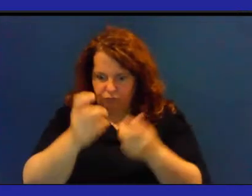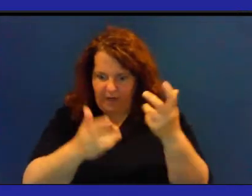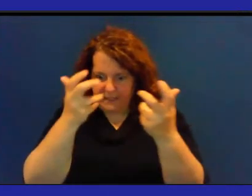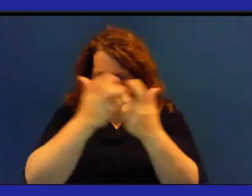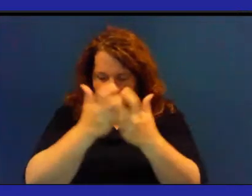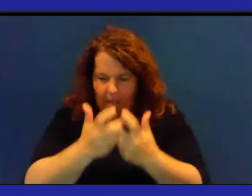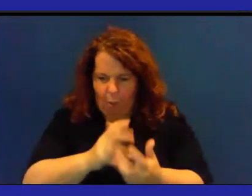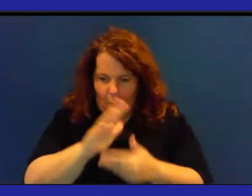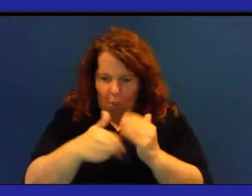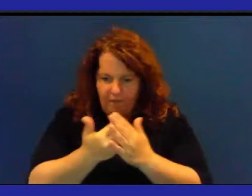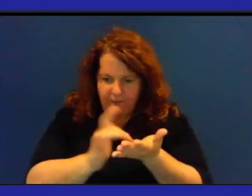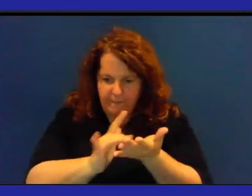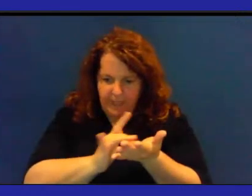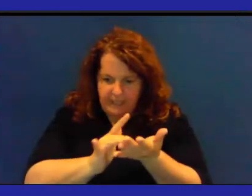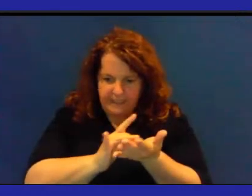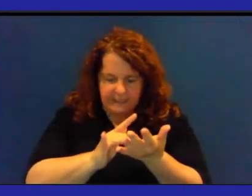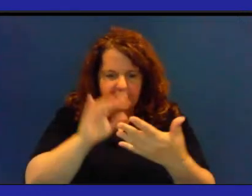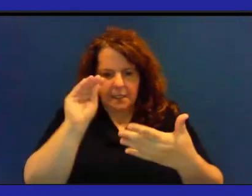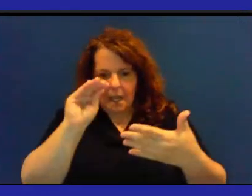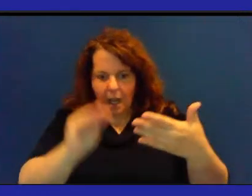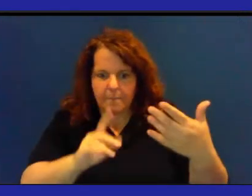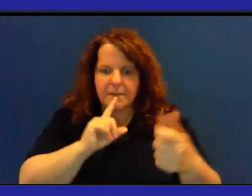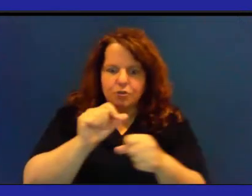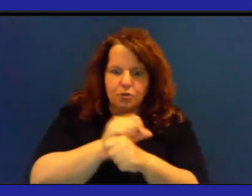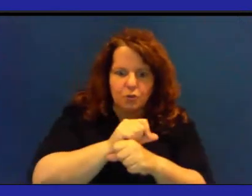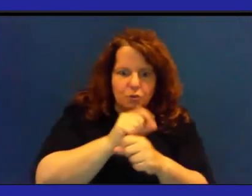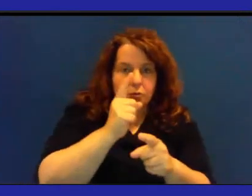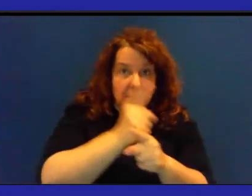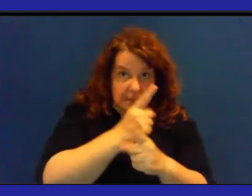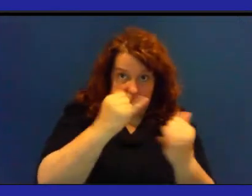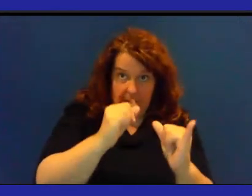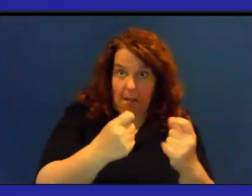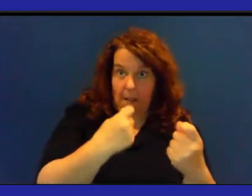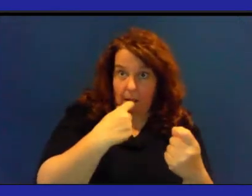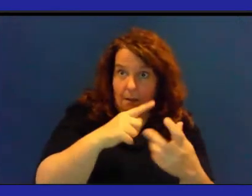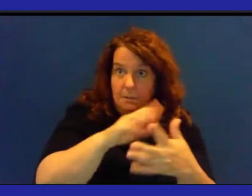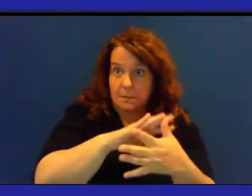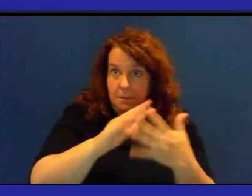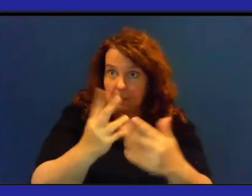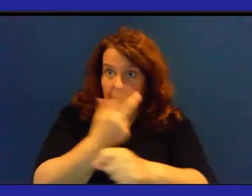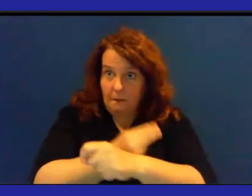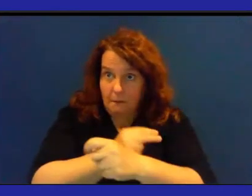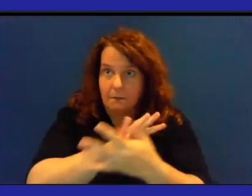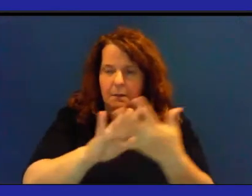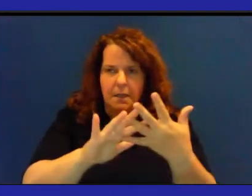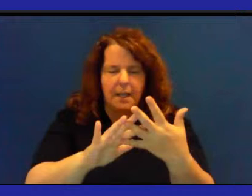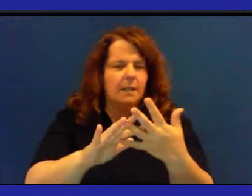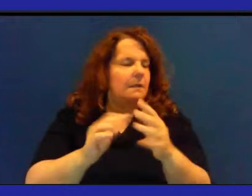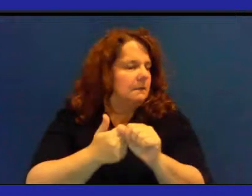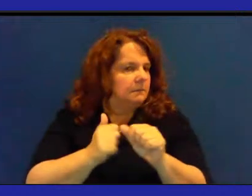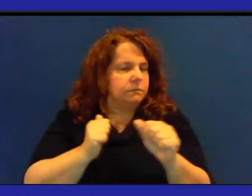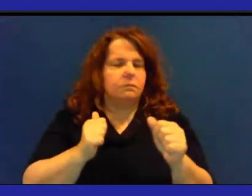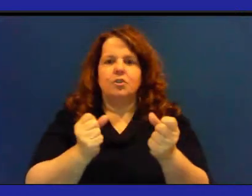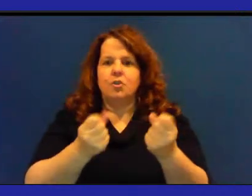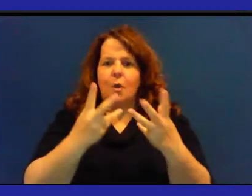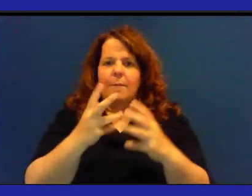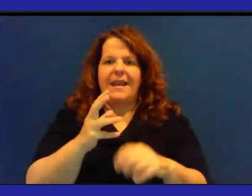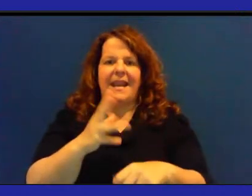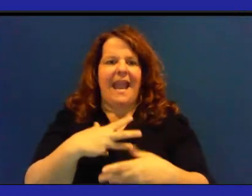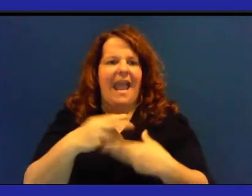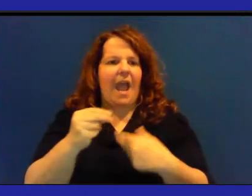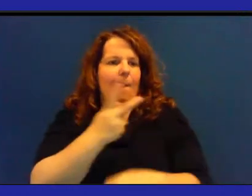medicines that somebody is on and make all of the orders. So that's what leads so many outpatient doctors to be